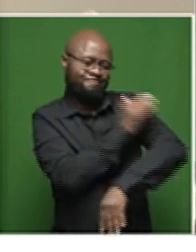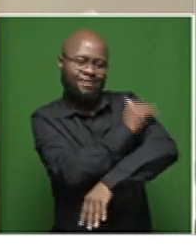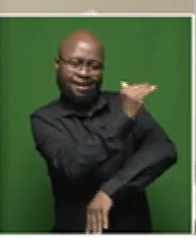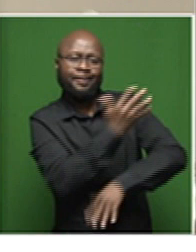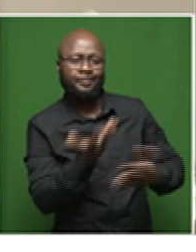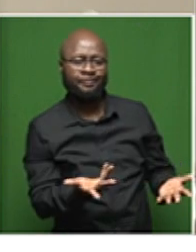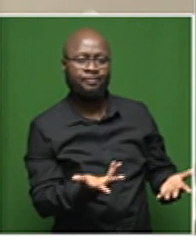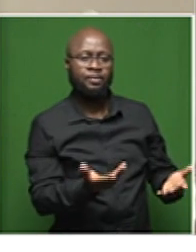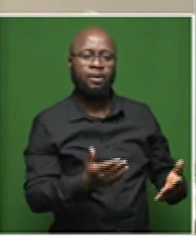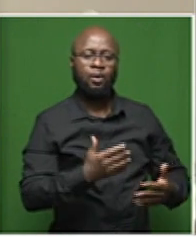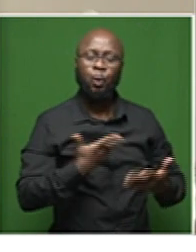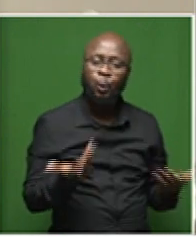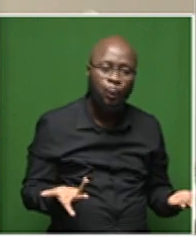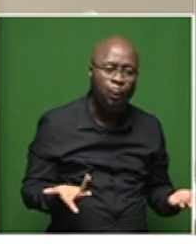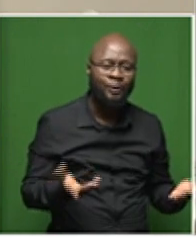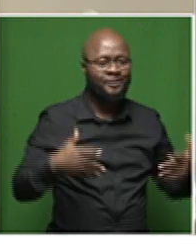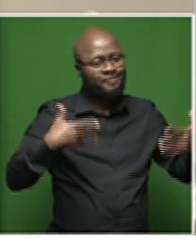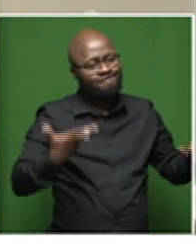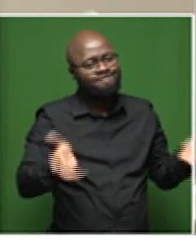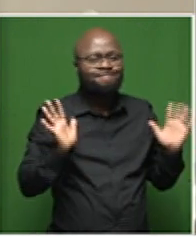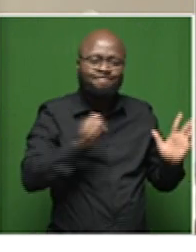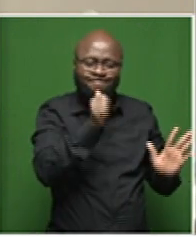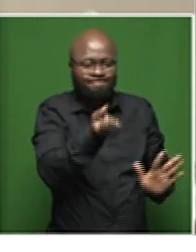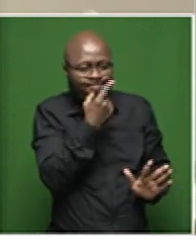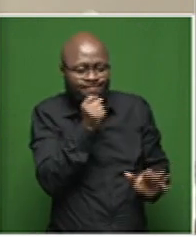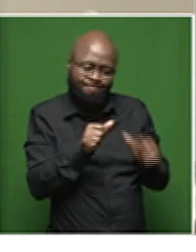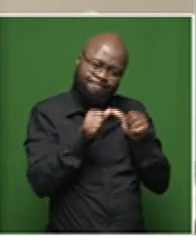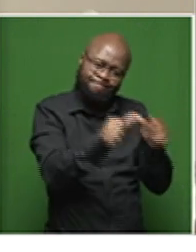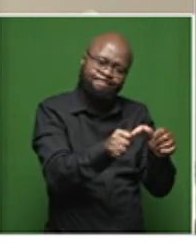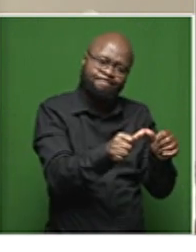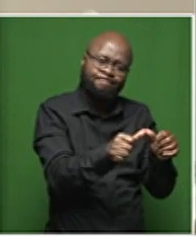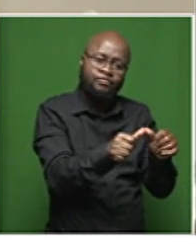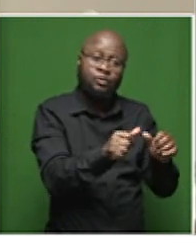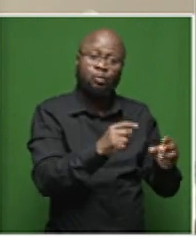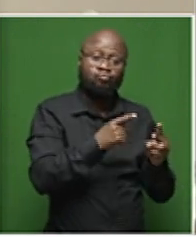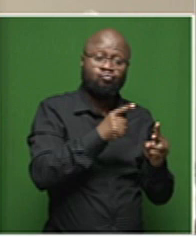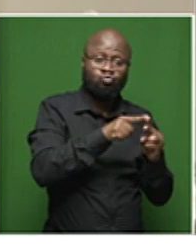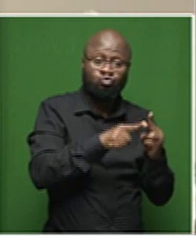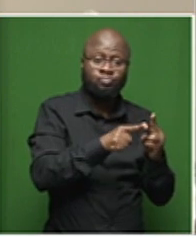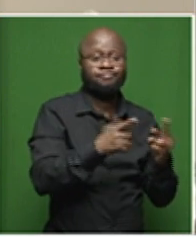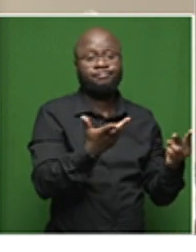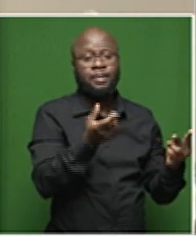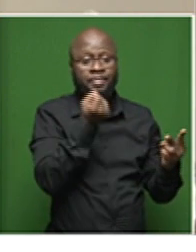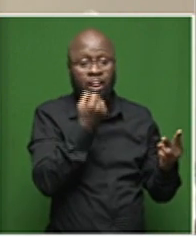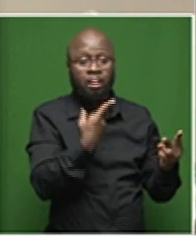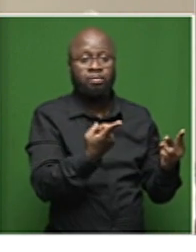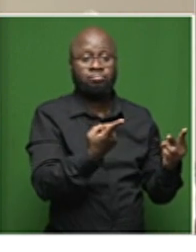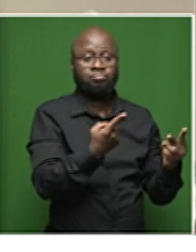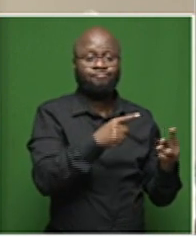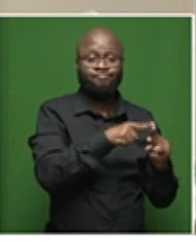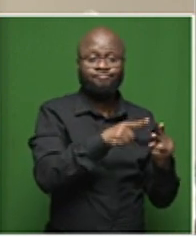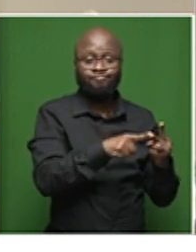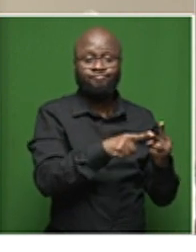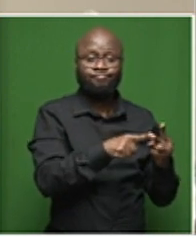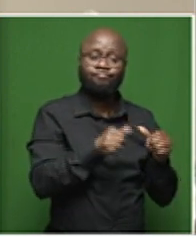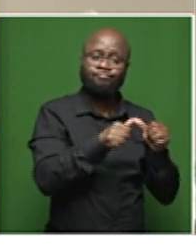hypertension. I started taking medication. I take Redac and amlodipine, of which it does work. It controls the